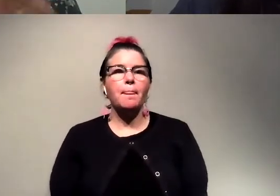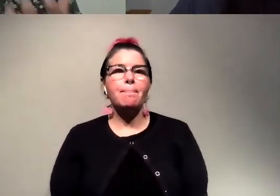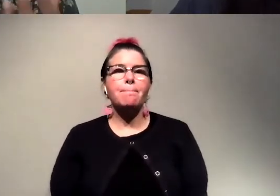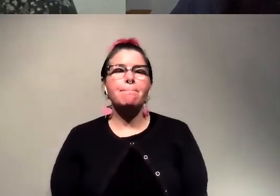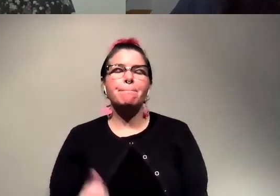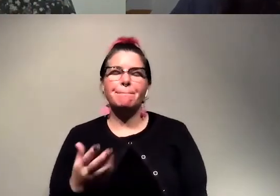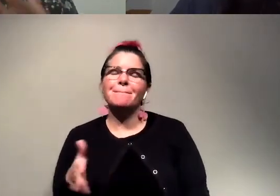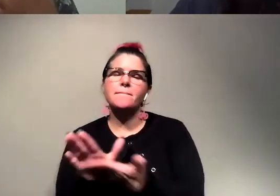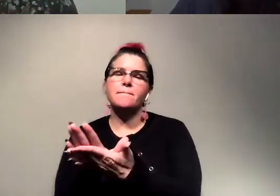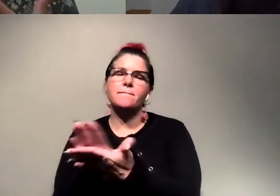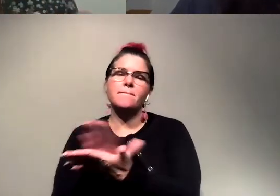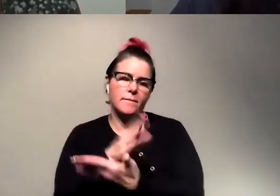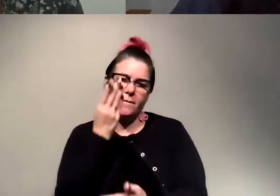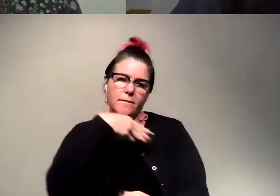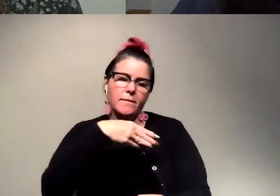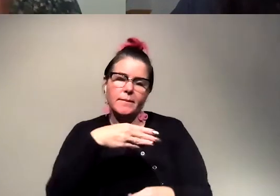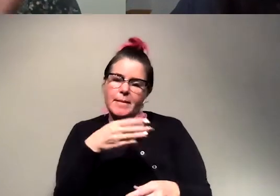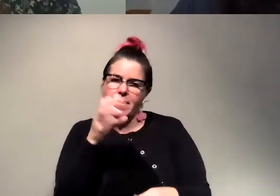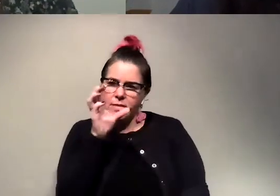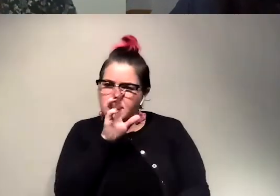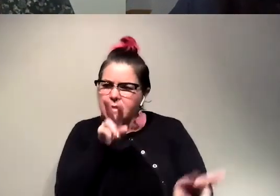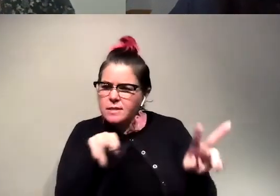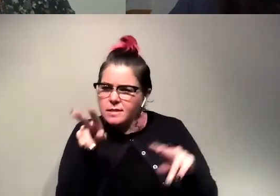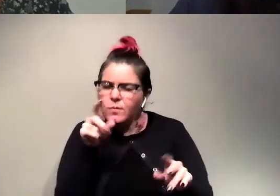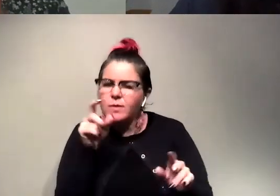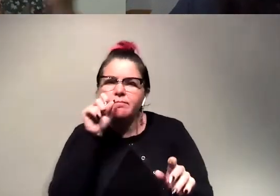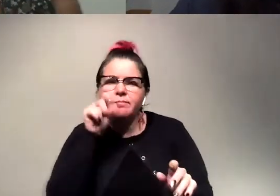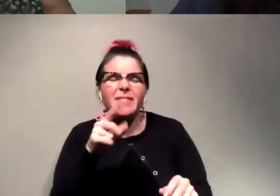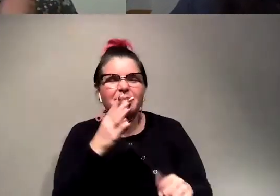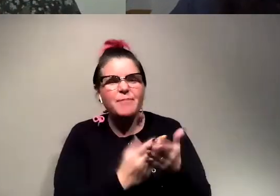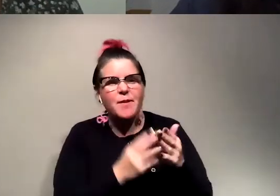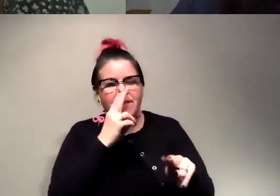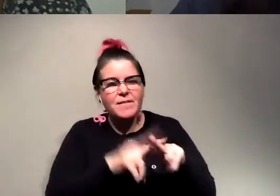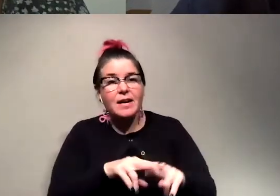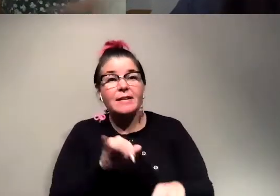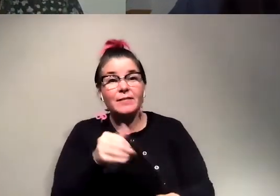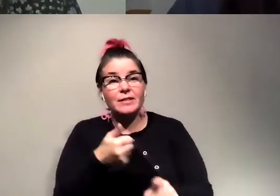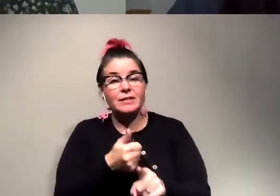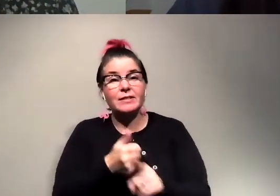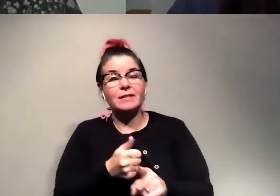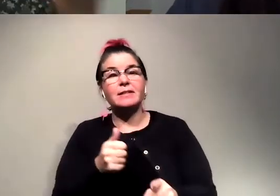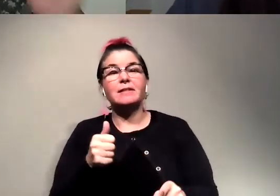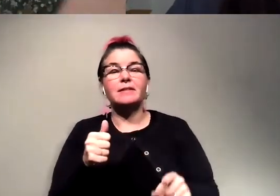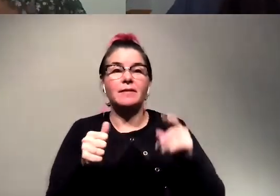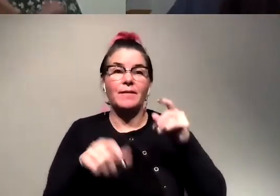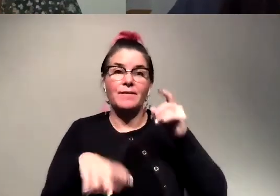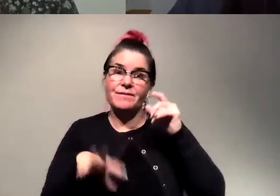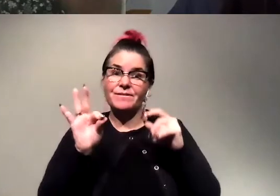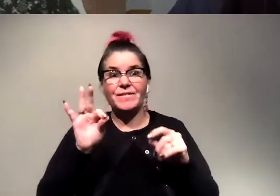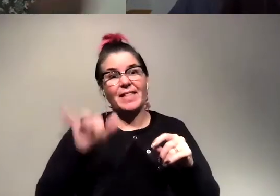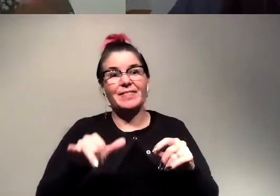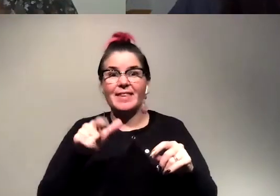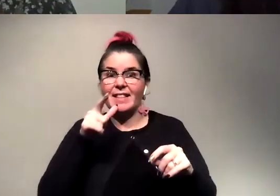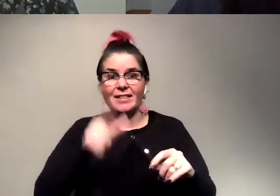so it might take you a while to spot it, but that's like part of the fun as well. If you've ever played Aaron's Find That Lizard, you know